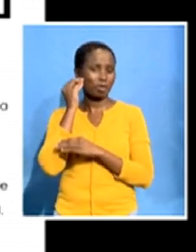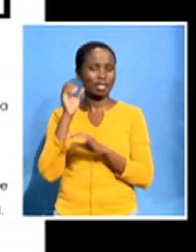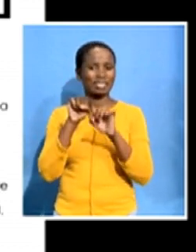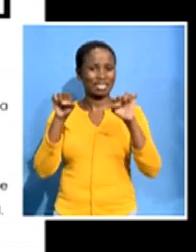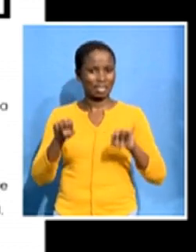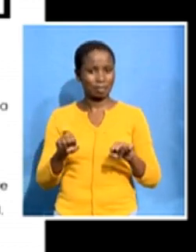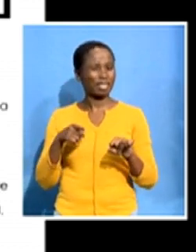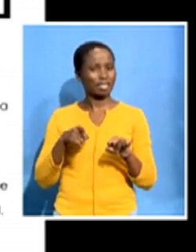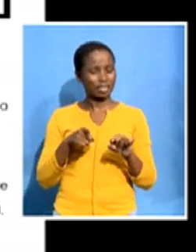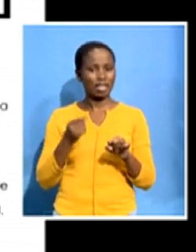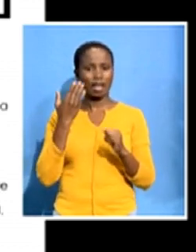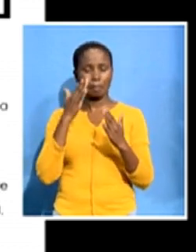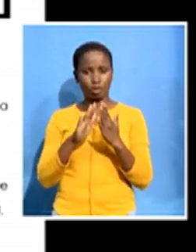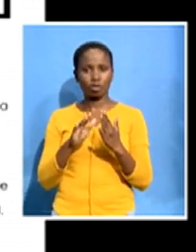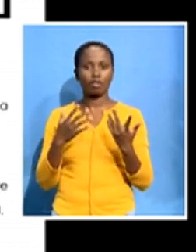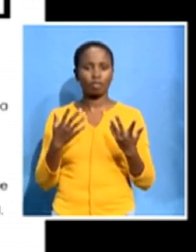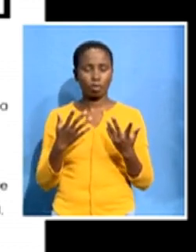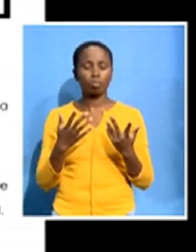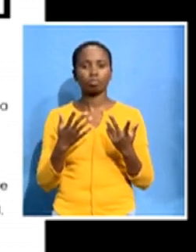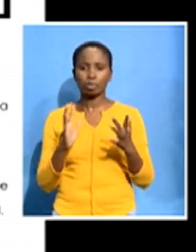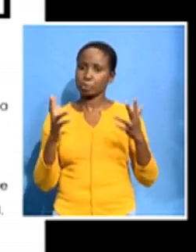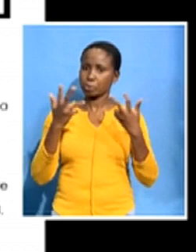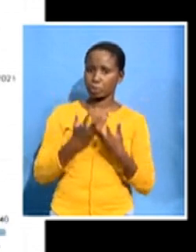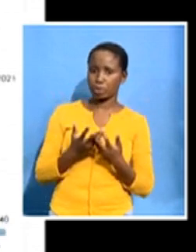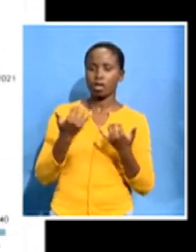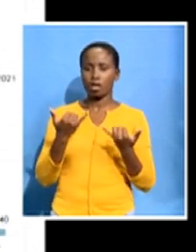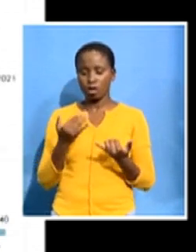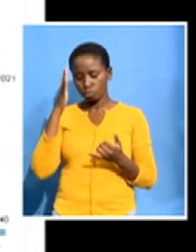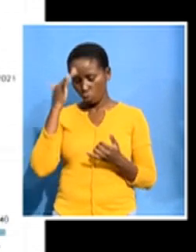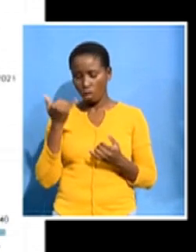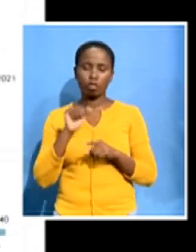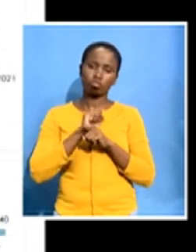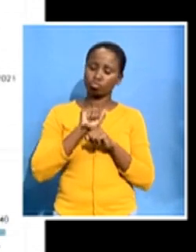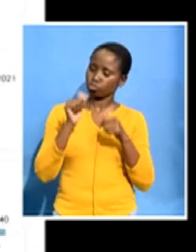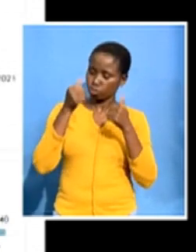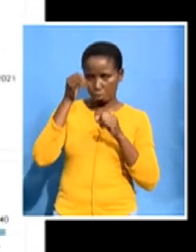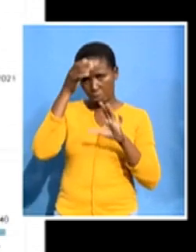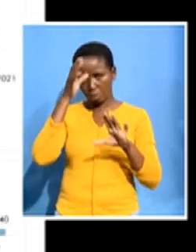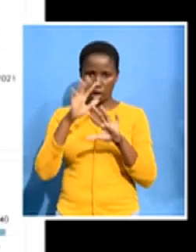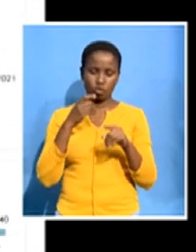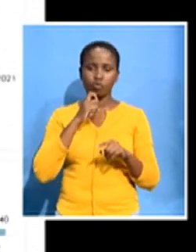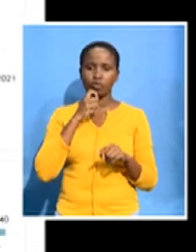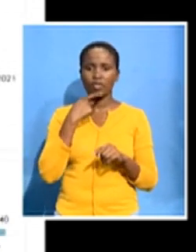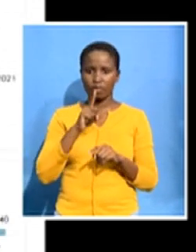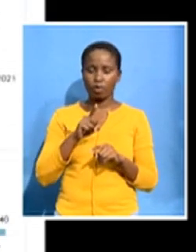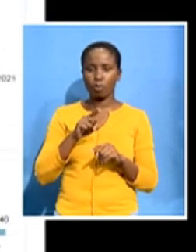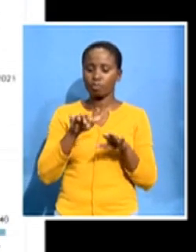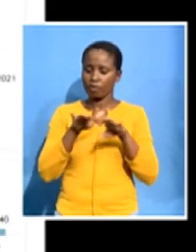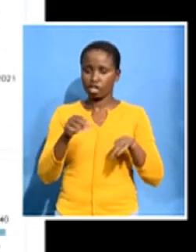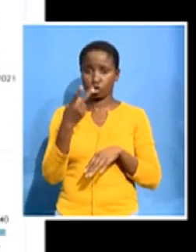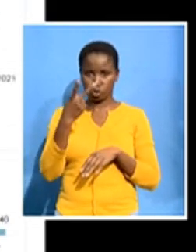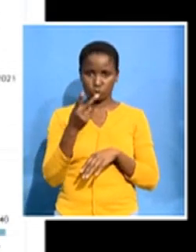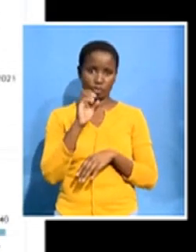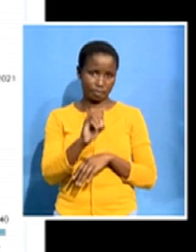and we know how to now use it effectively in preparation for phase 2. And this is a graph to show that we've gone